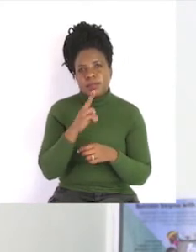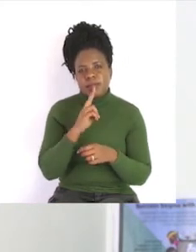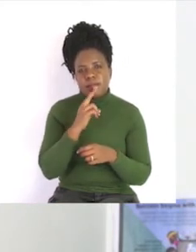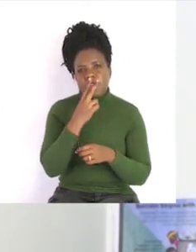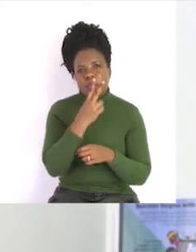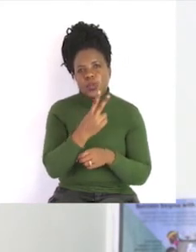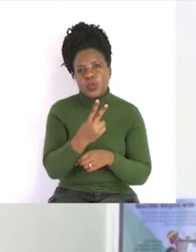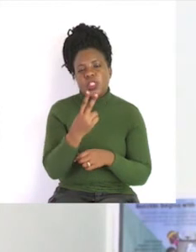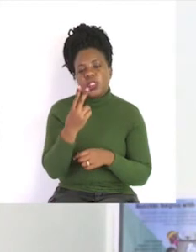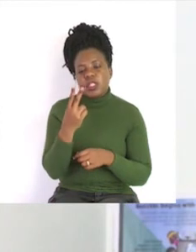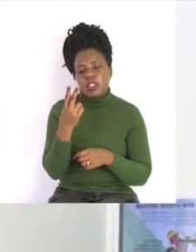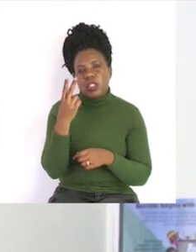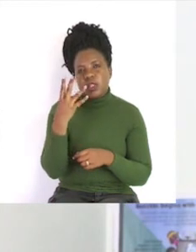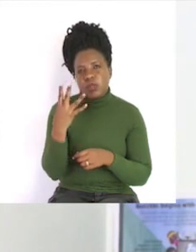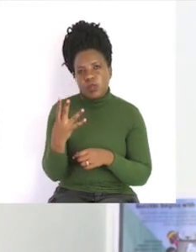24.